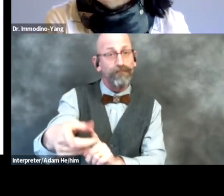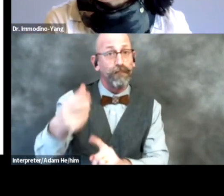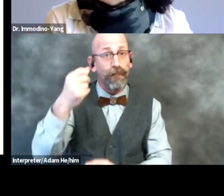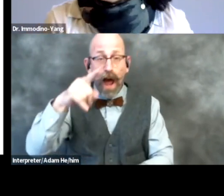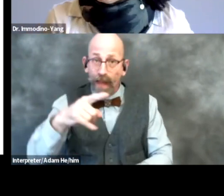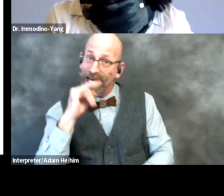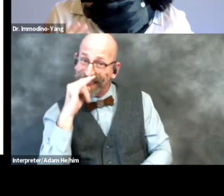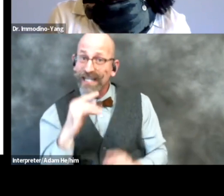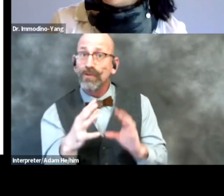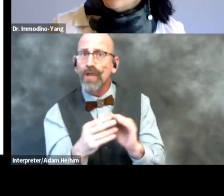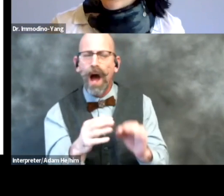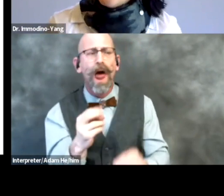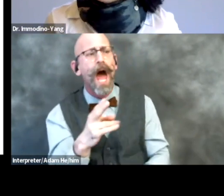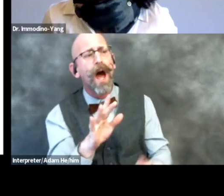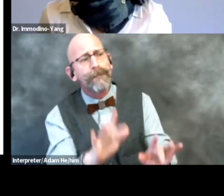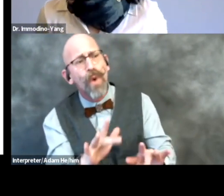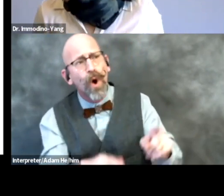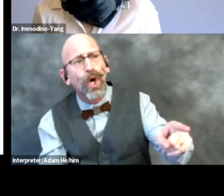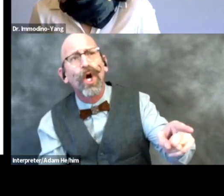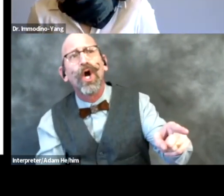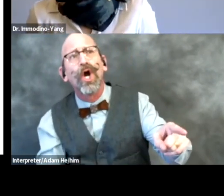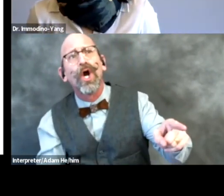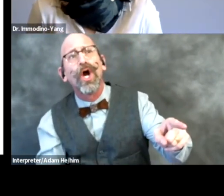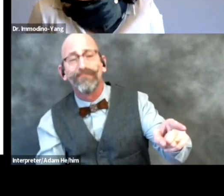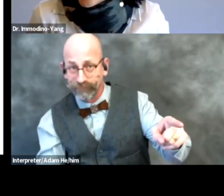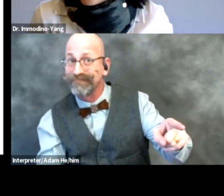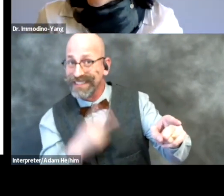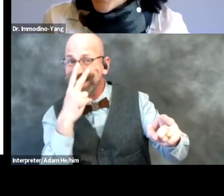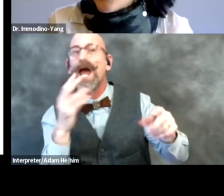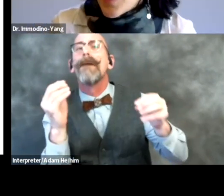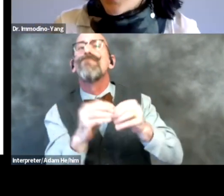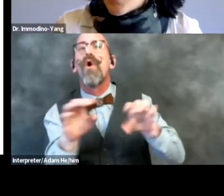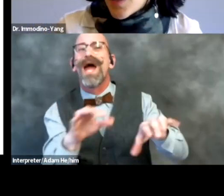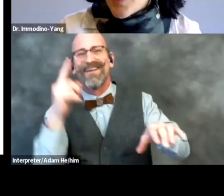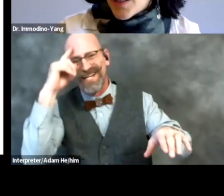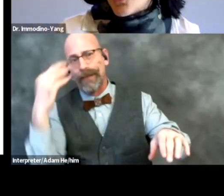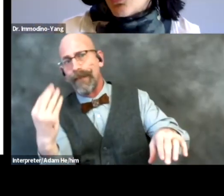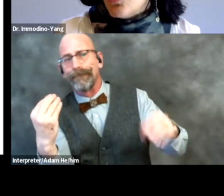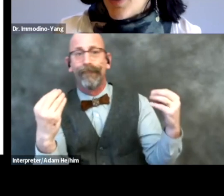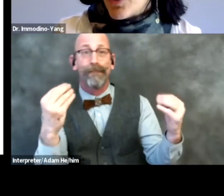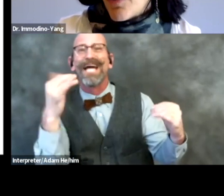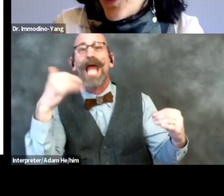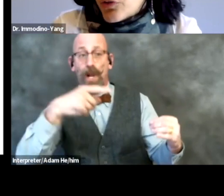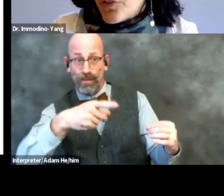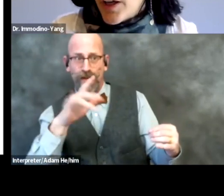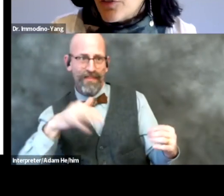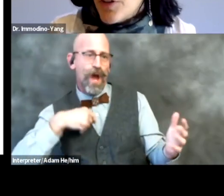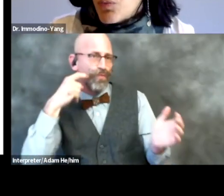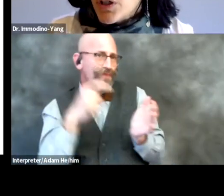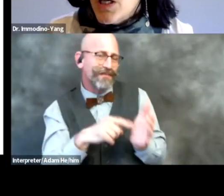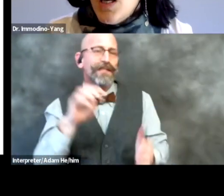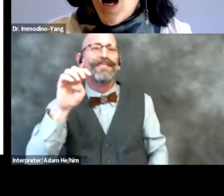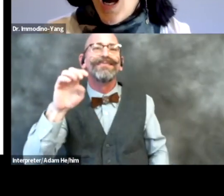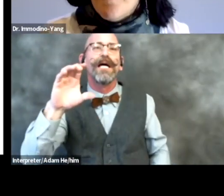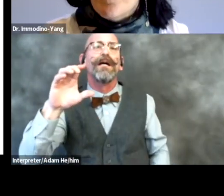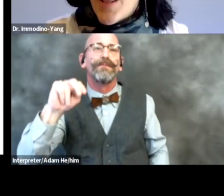her, the more they showed activity in these places, which we all recognize as the executive control network or the central executive